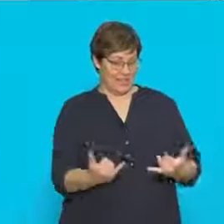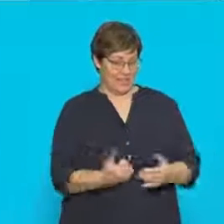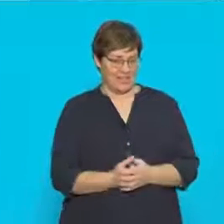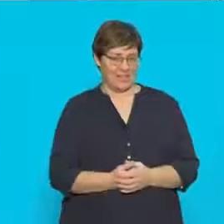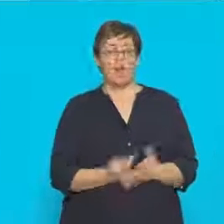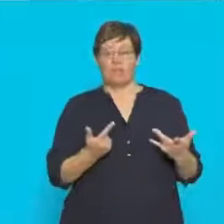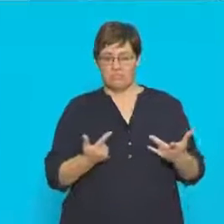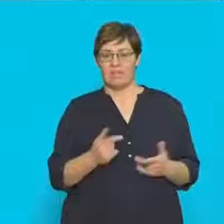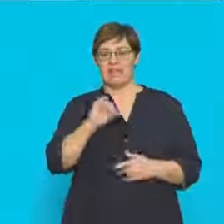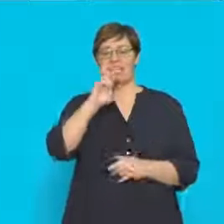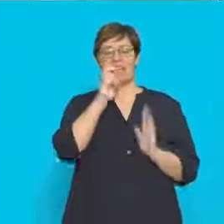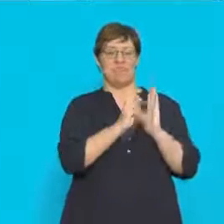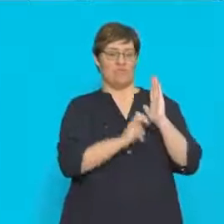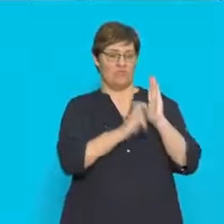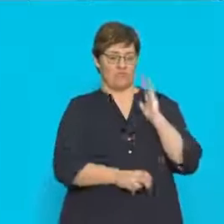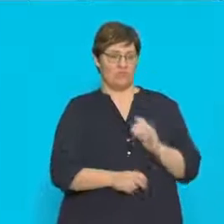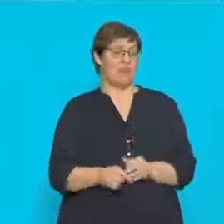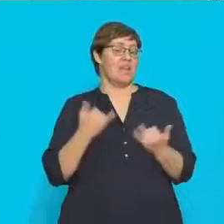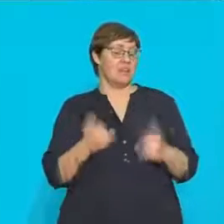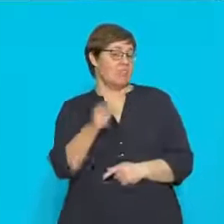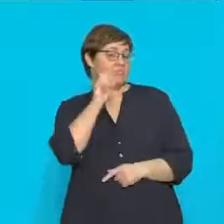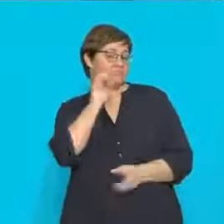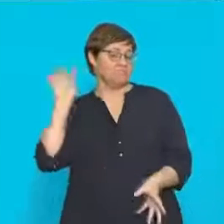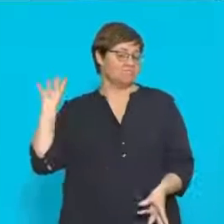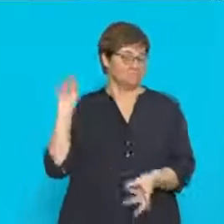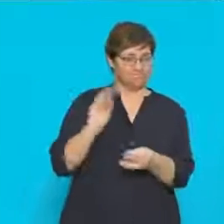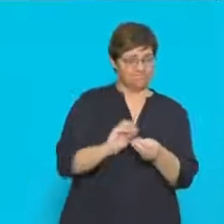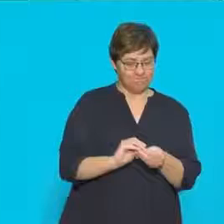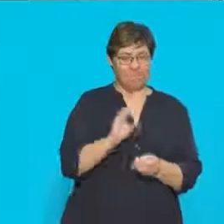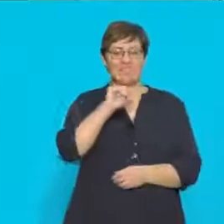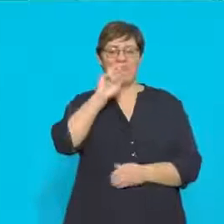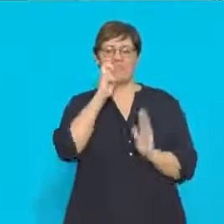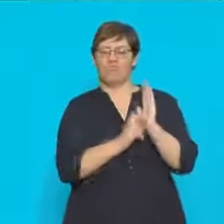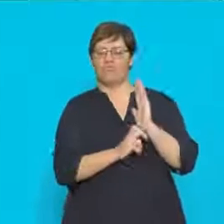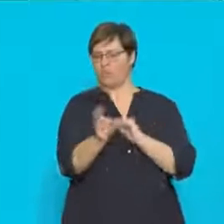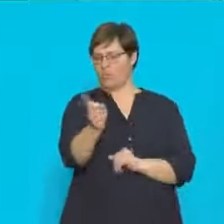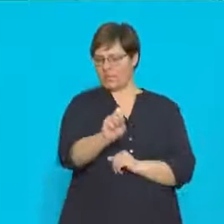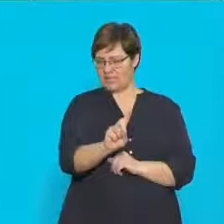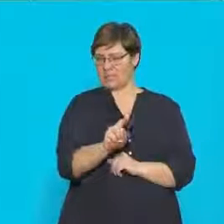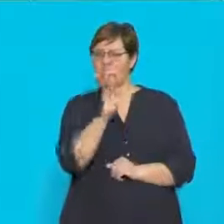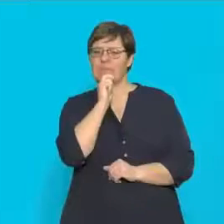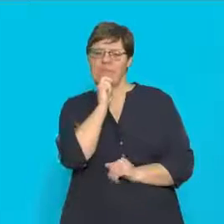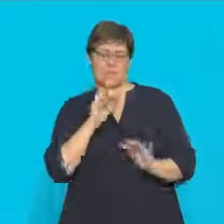rule. Let's do a quick recap on what the sine rule is and how it's used.